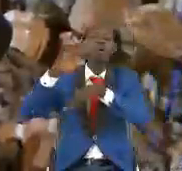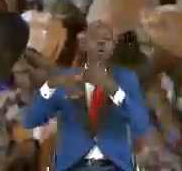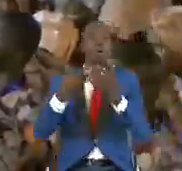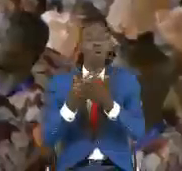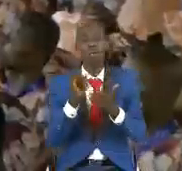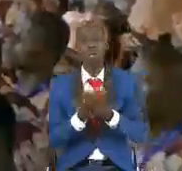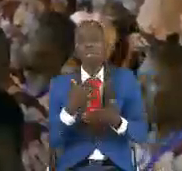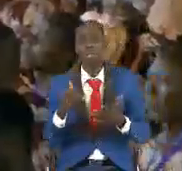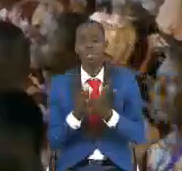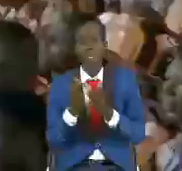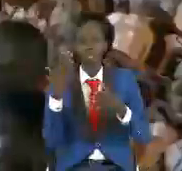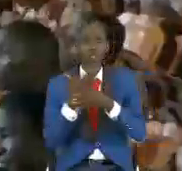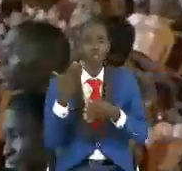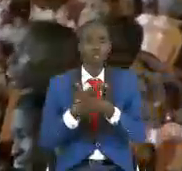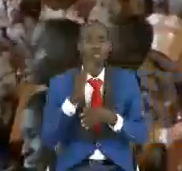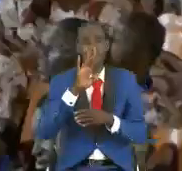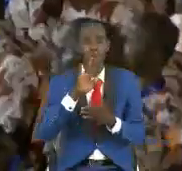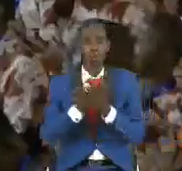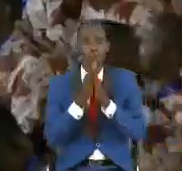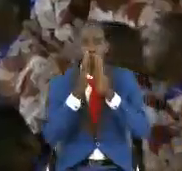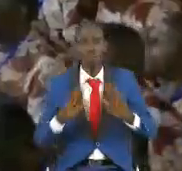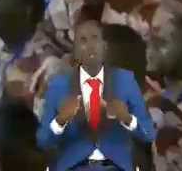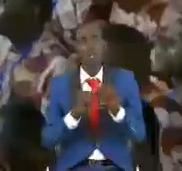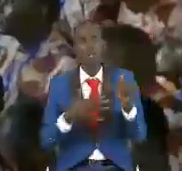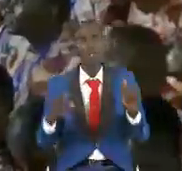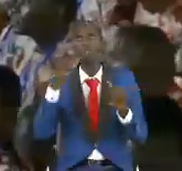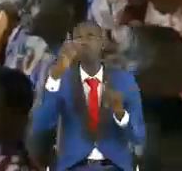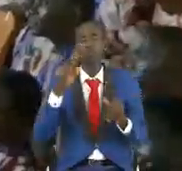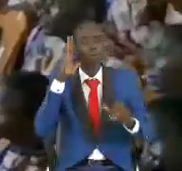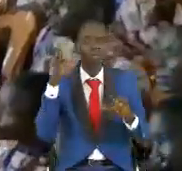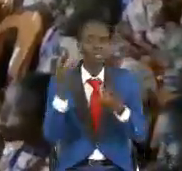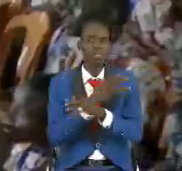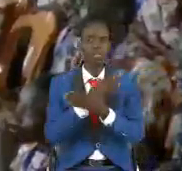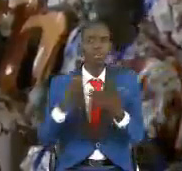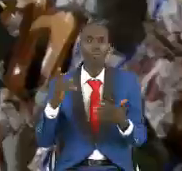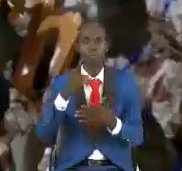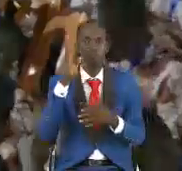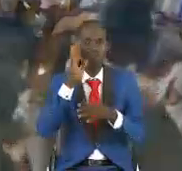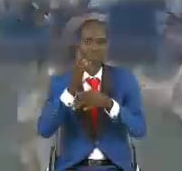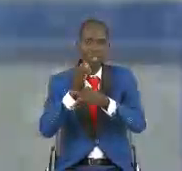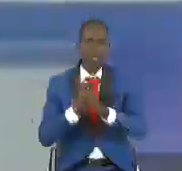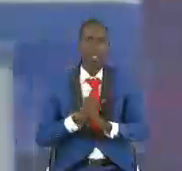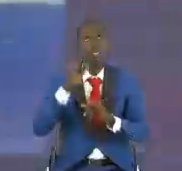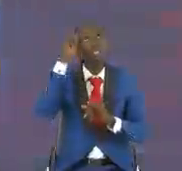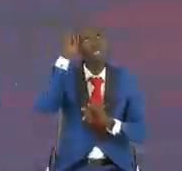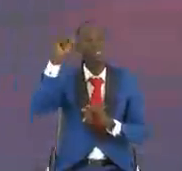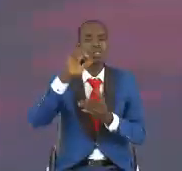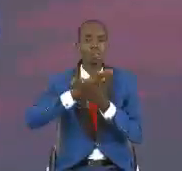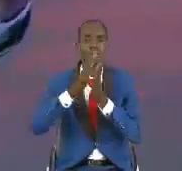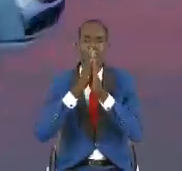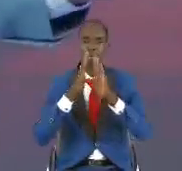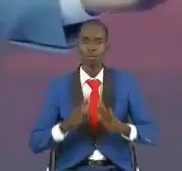peace, everything it will take away. You inherit his peace. Now, all there is to